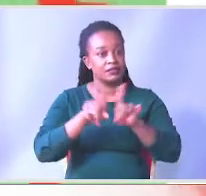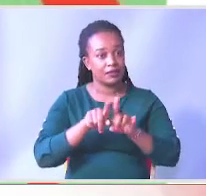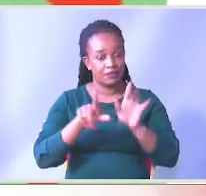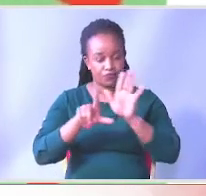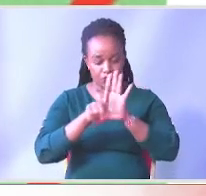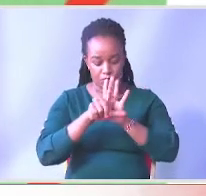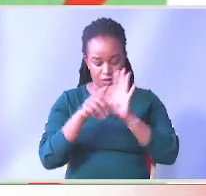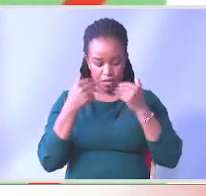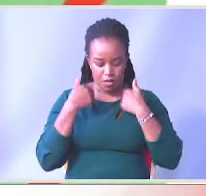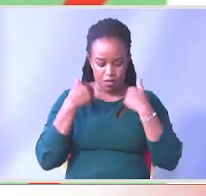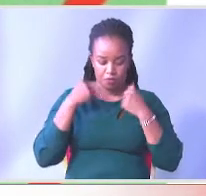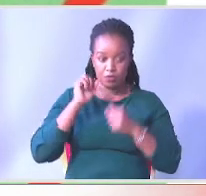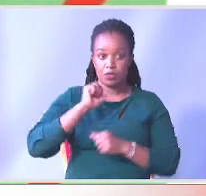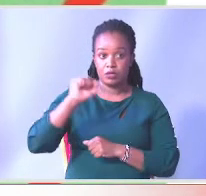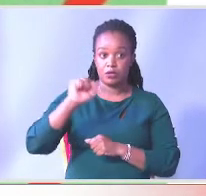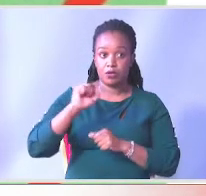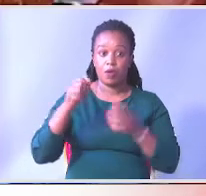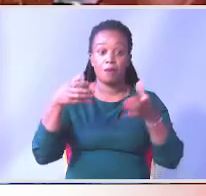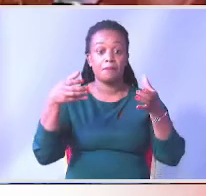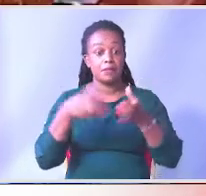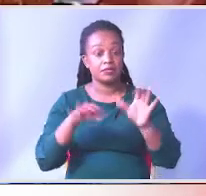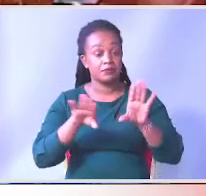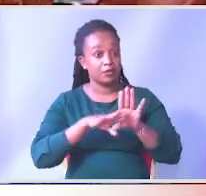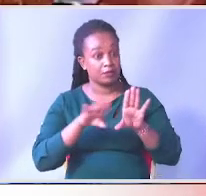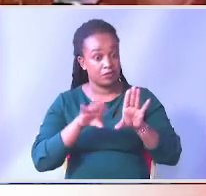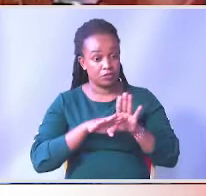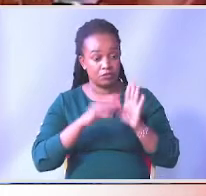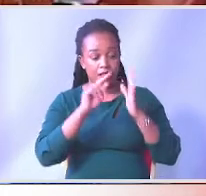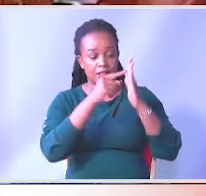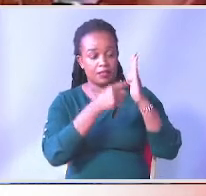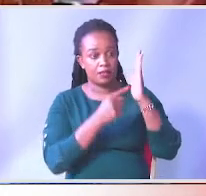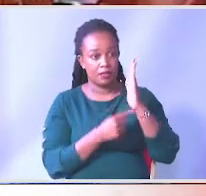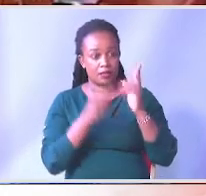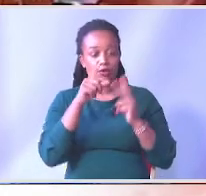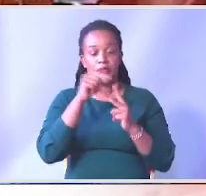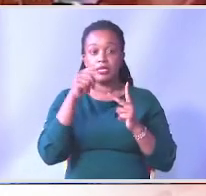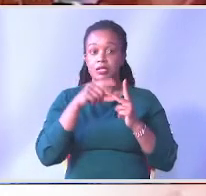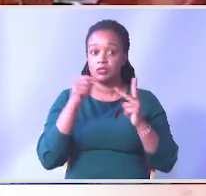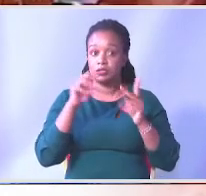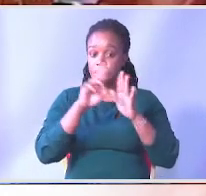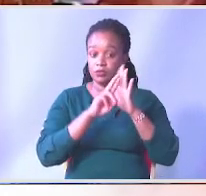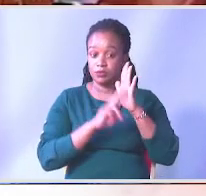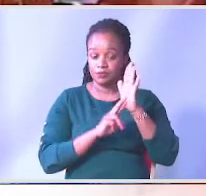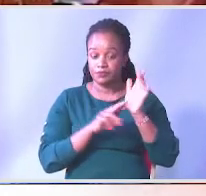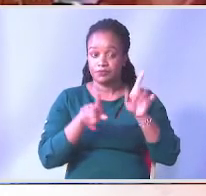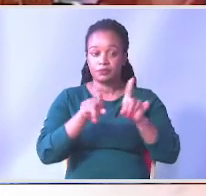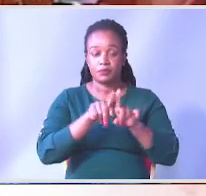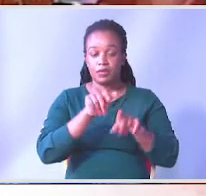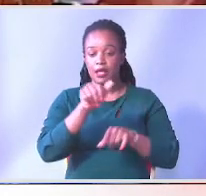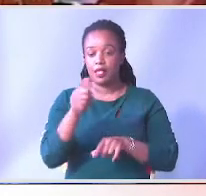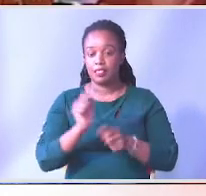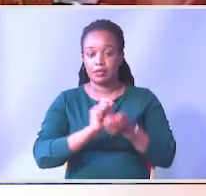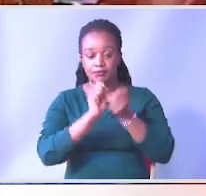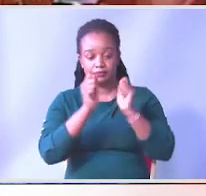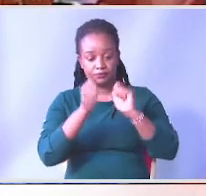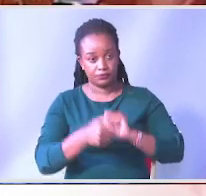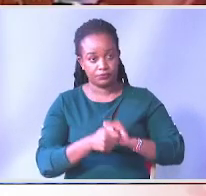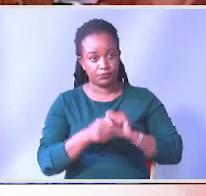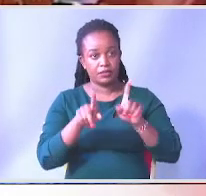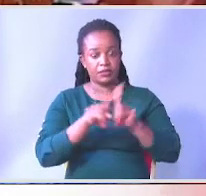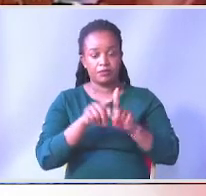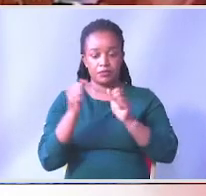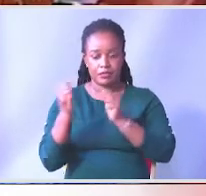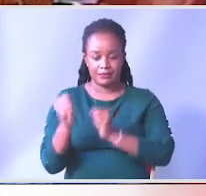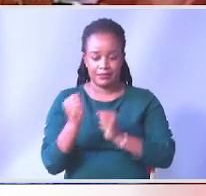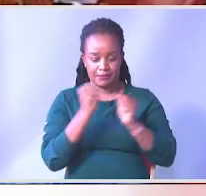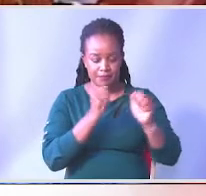to certify political party membership list and nomination rules, among other transformative provisions aimed at strengthening